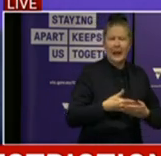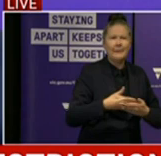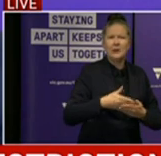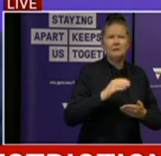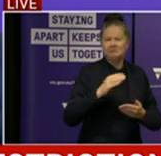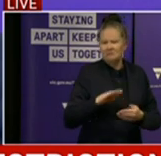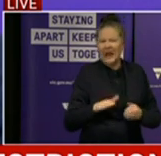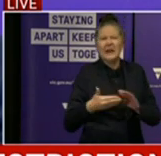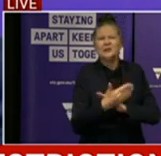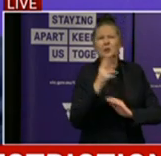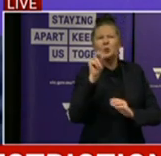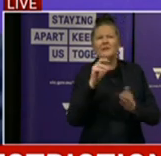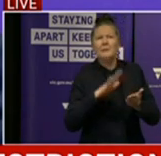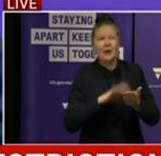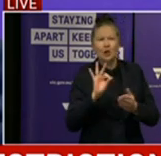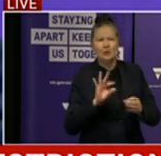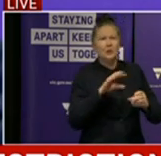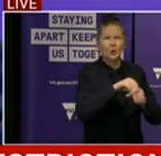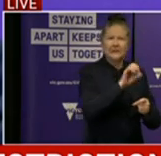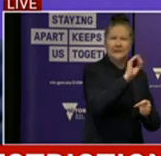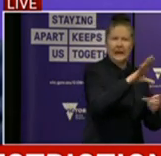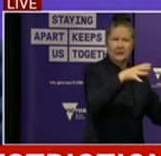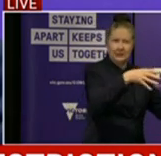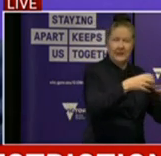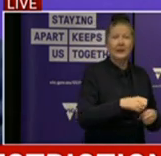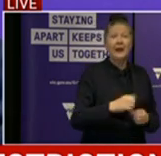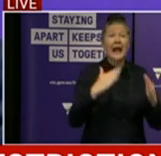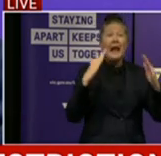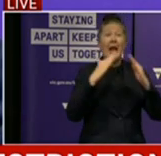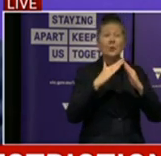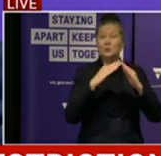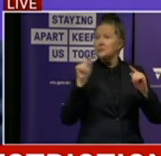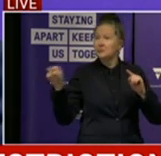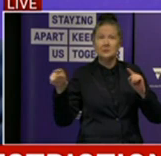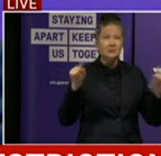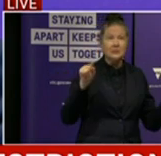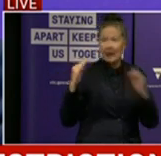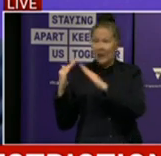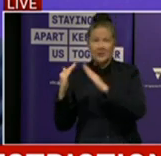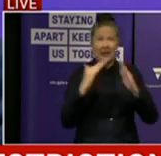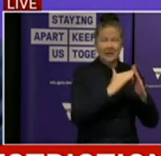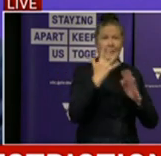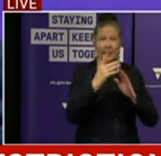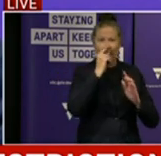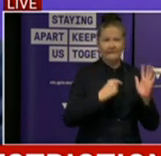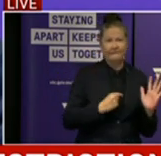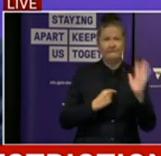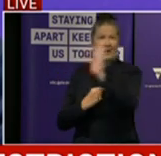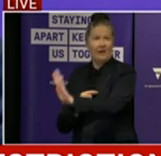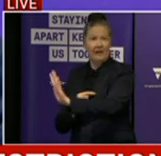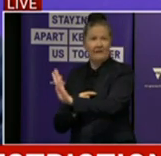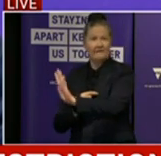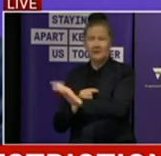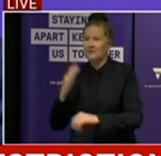in the calculation of that 10. The household bubble is introduced where up to 5 visitors are allowed in the home from a nominated household.